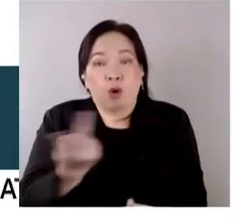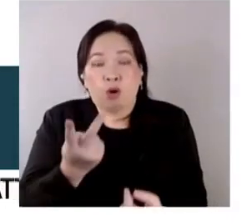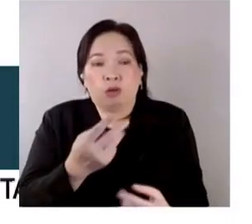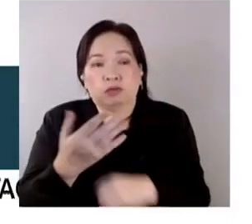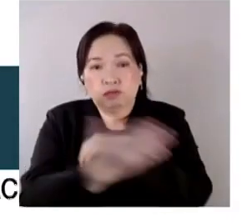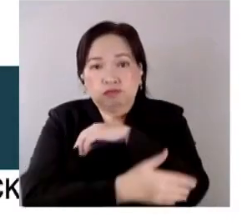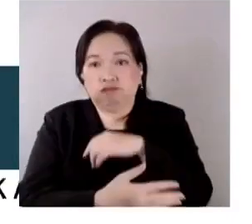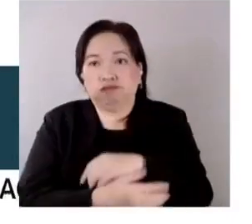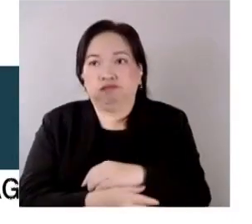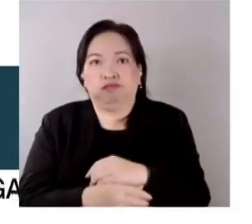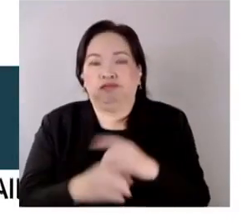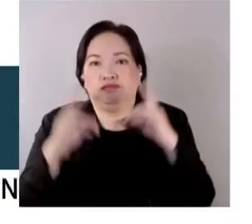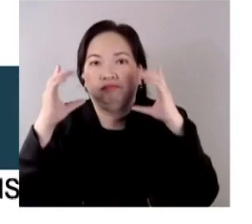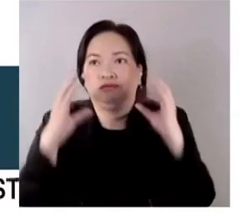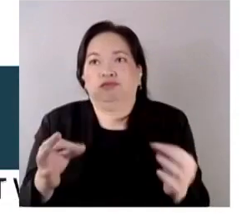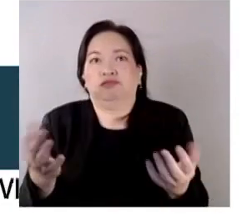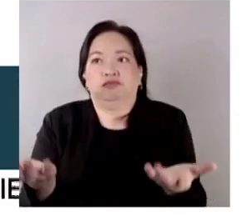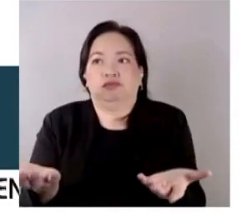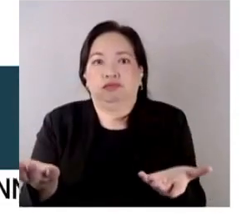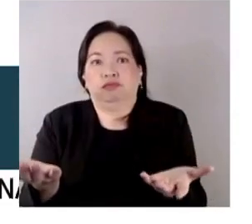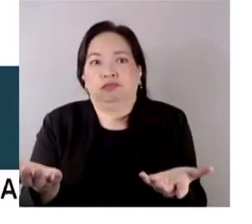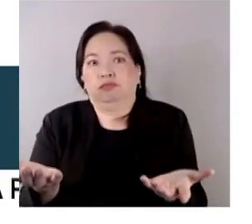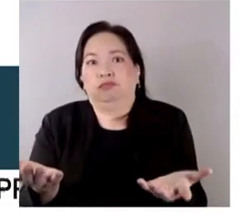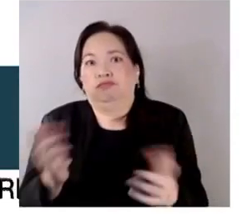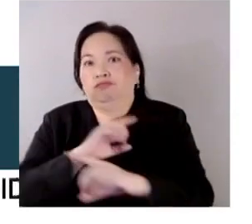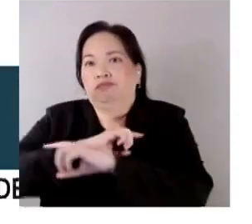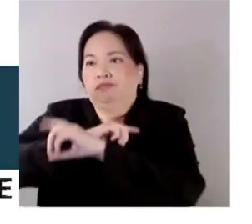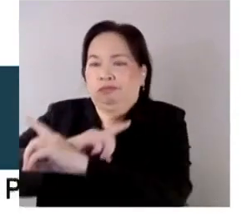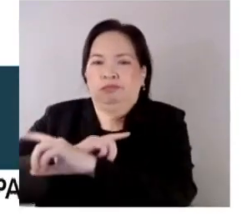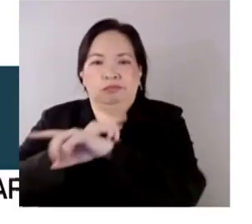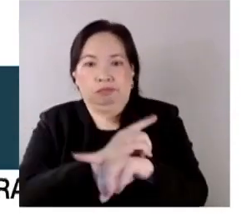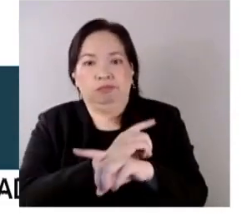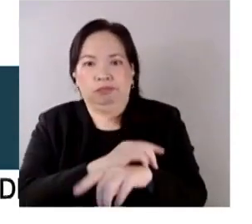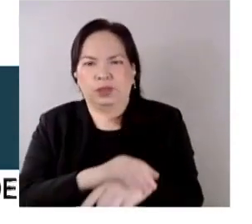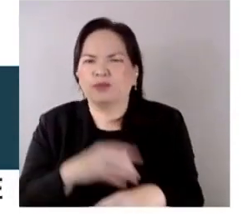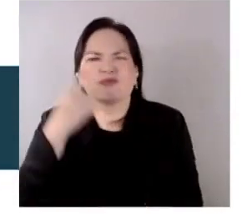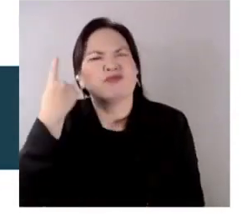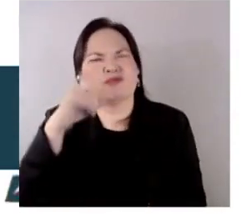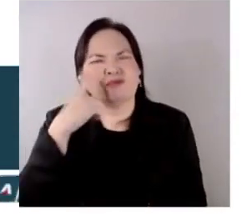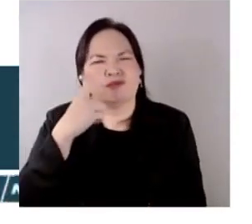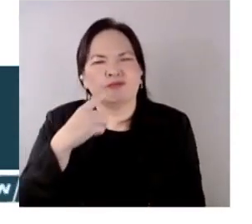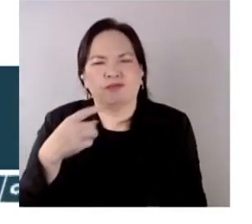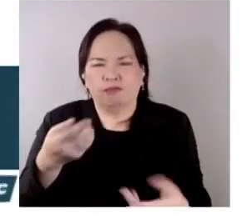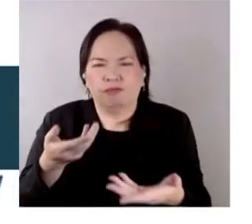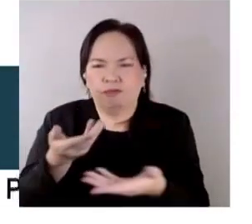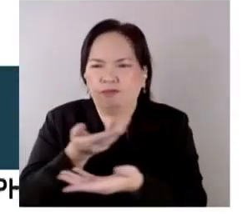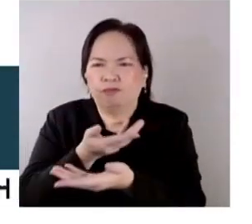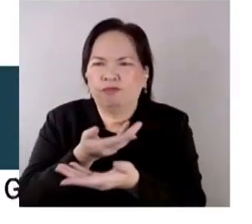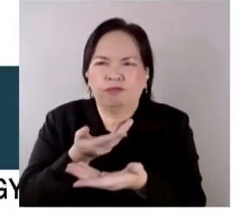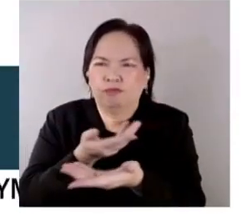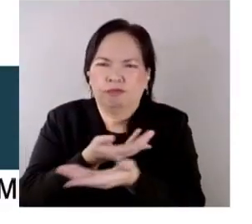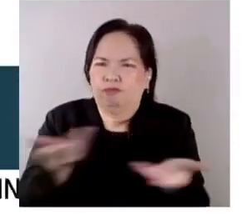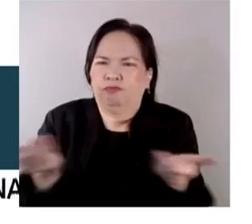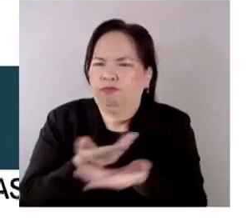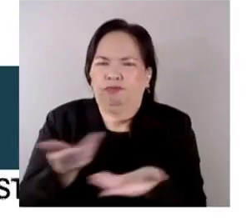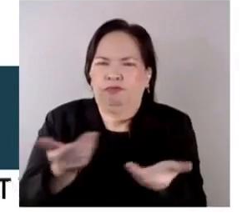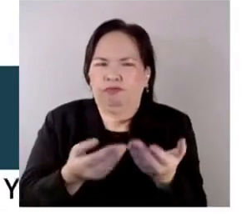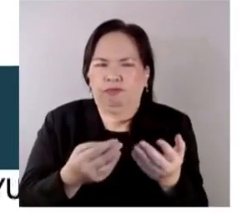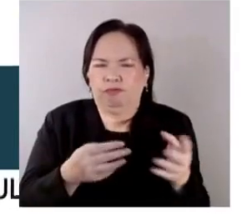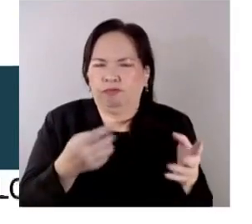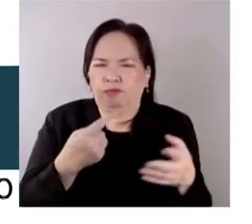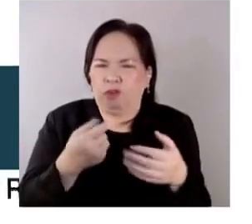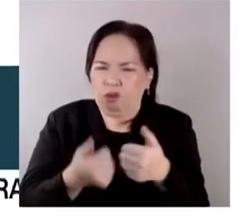intentions, why even hold these high-level talks? Well, at least to manage the tension at this point in time. So you won't have